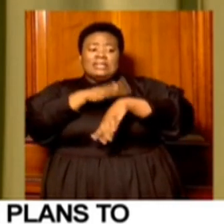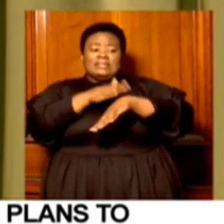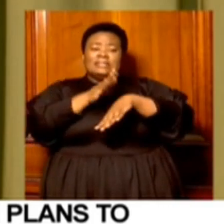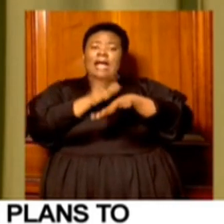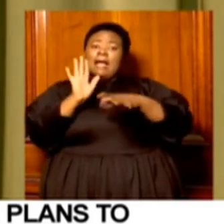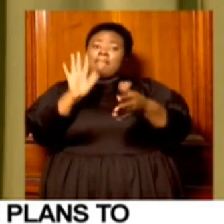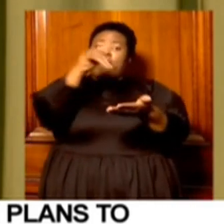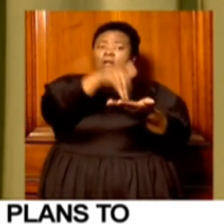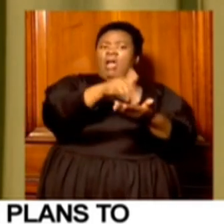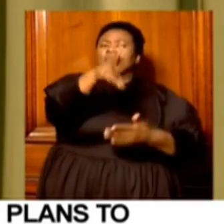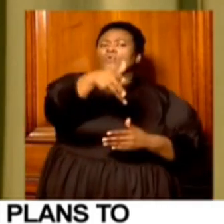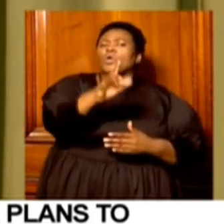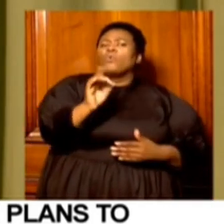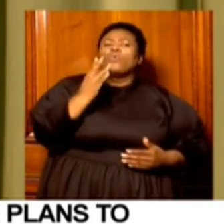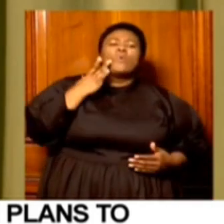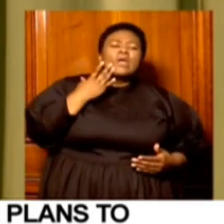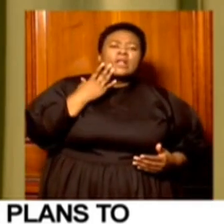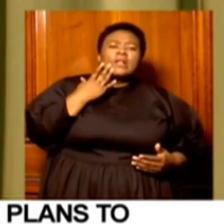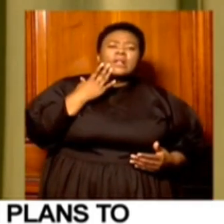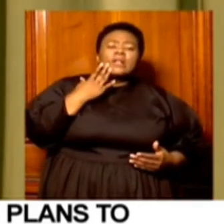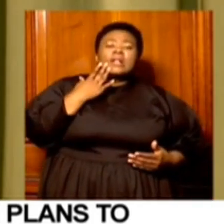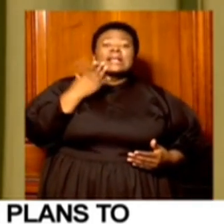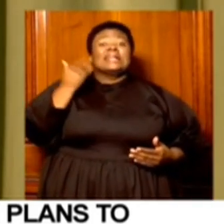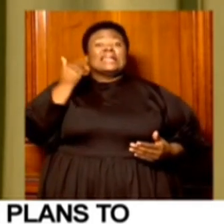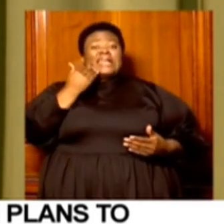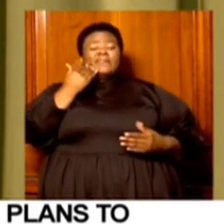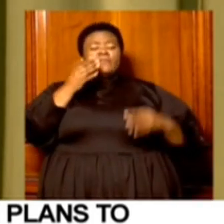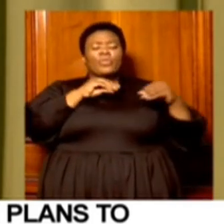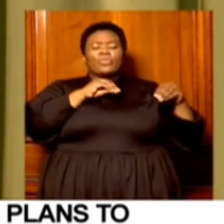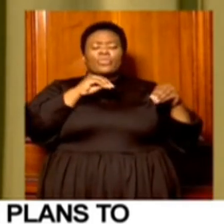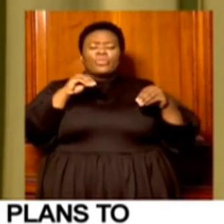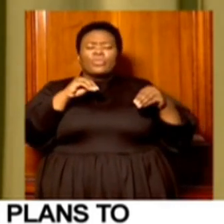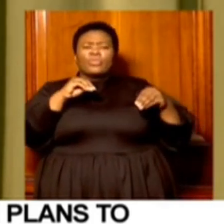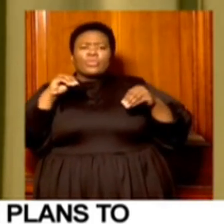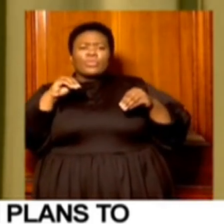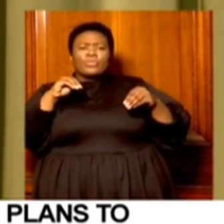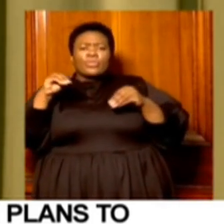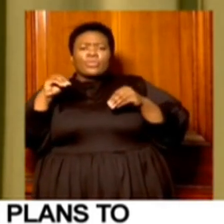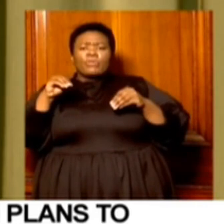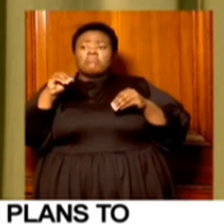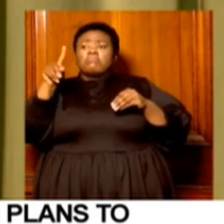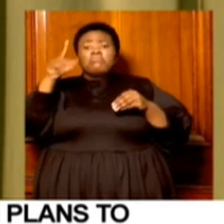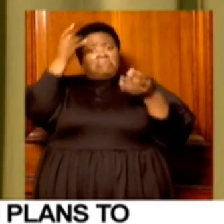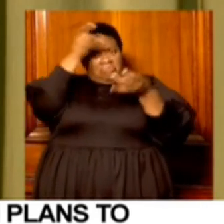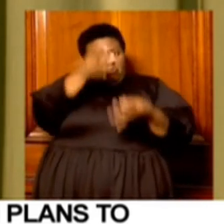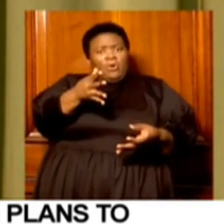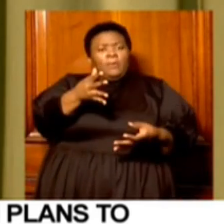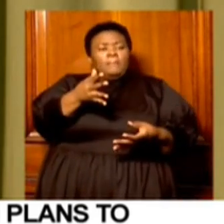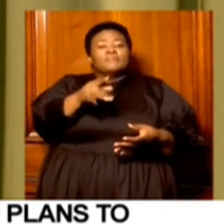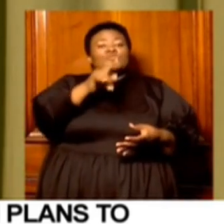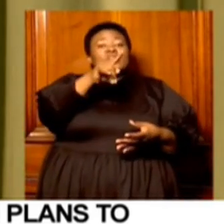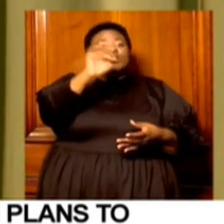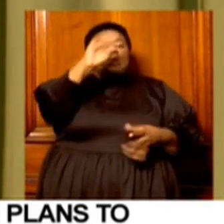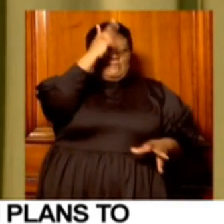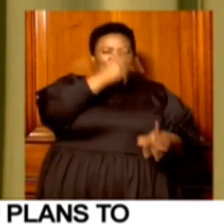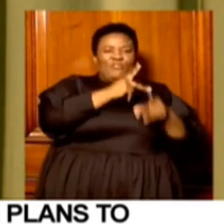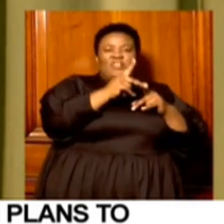going to arrive. And if there are delays, you are actually told. So that is